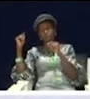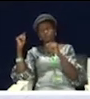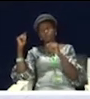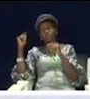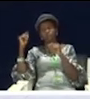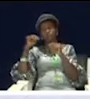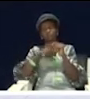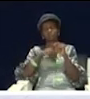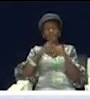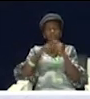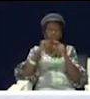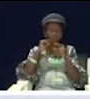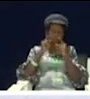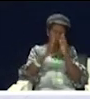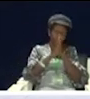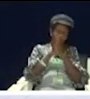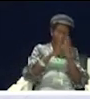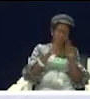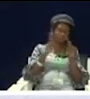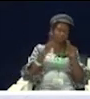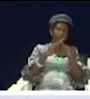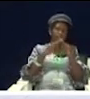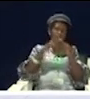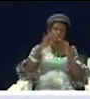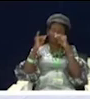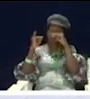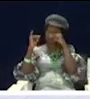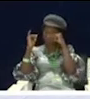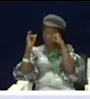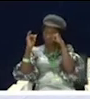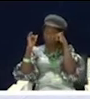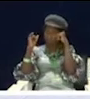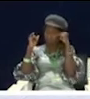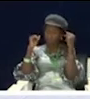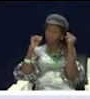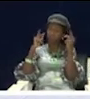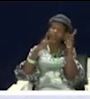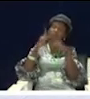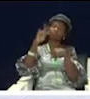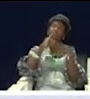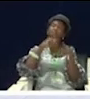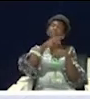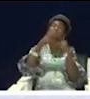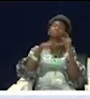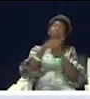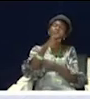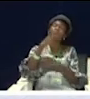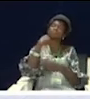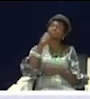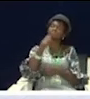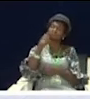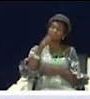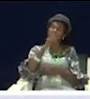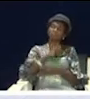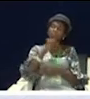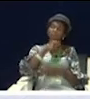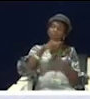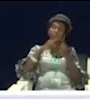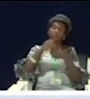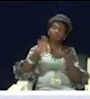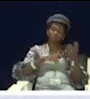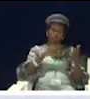And I will explain that very, very briefly. A prophecy is when God says, I'm going to do the